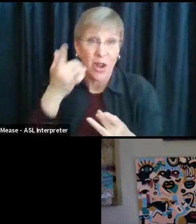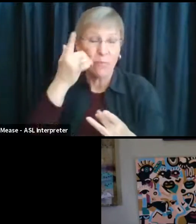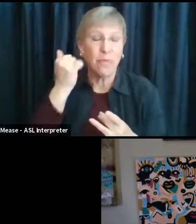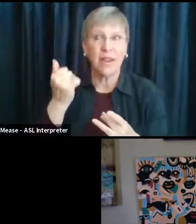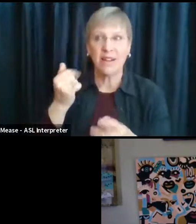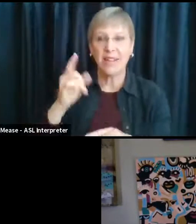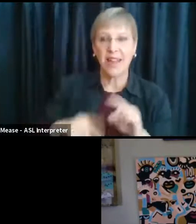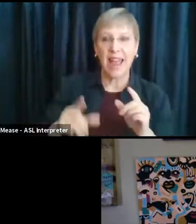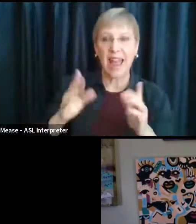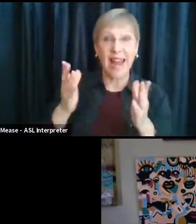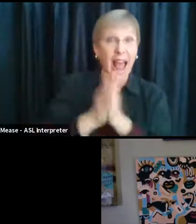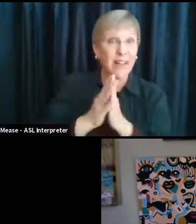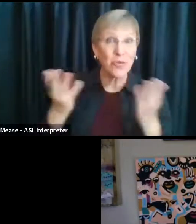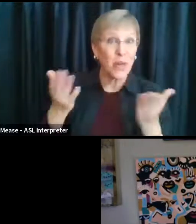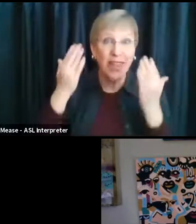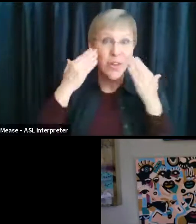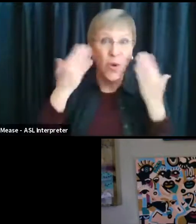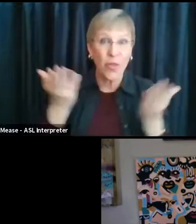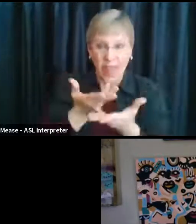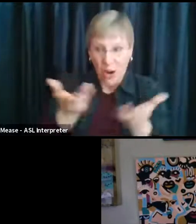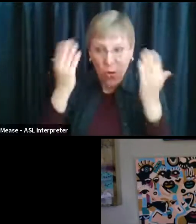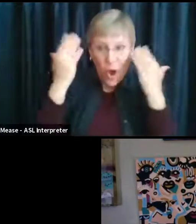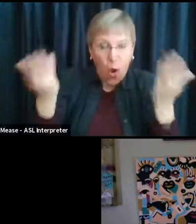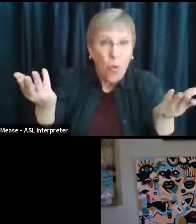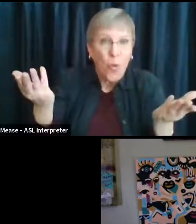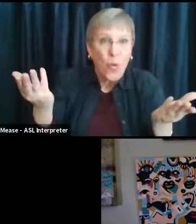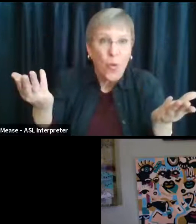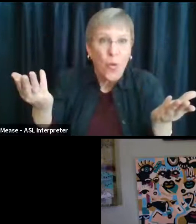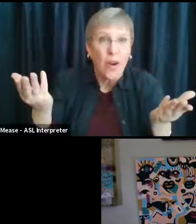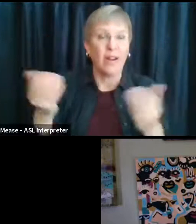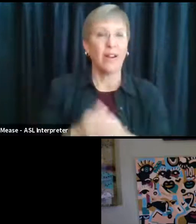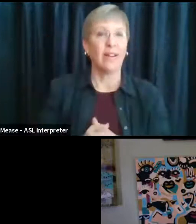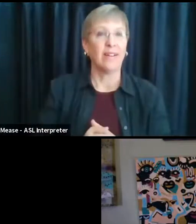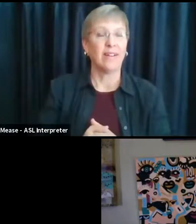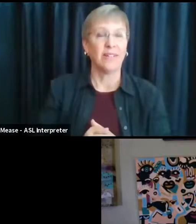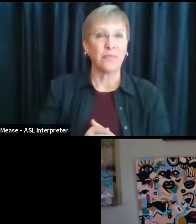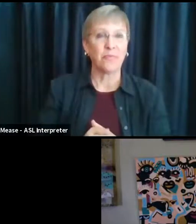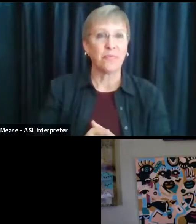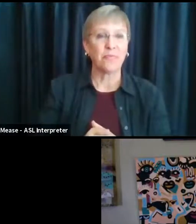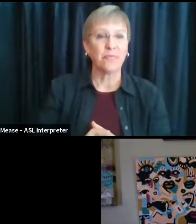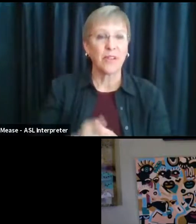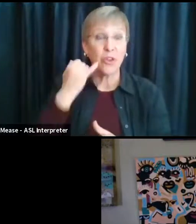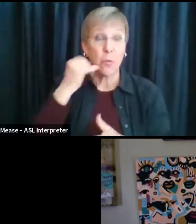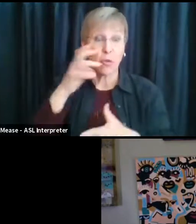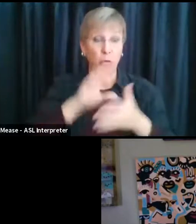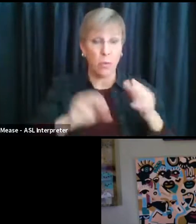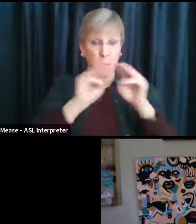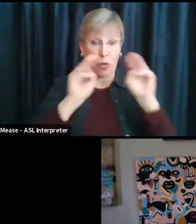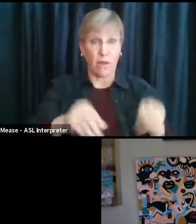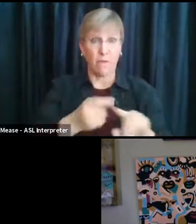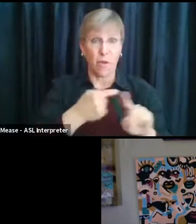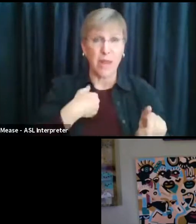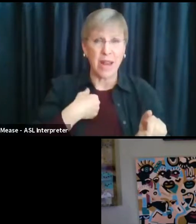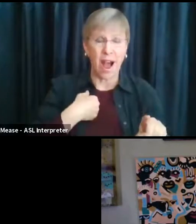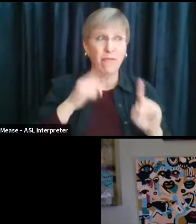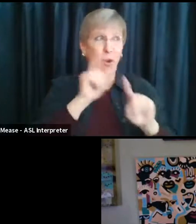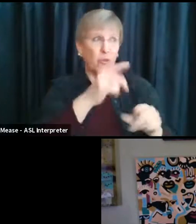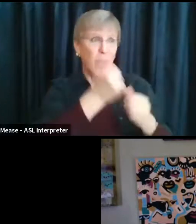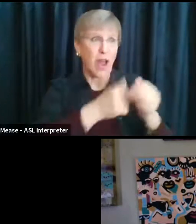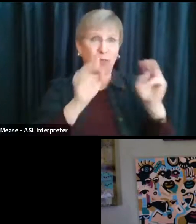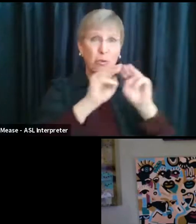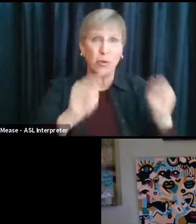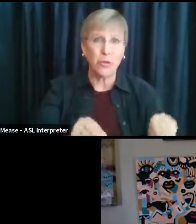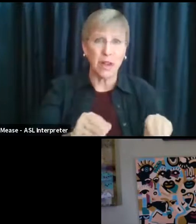ask you what they don't know. If you have, if you take the museum away from me, I've been to every museum all